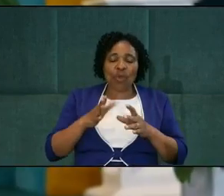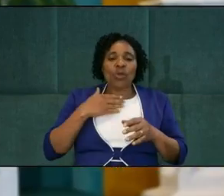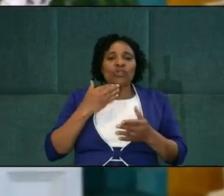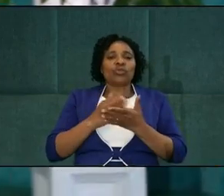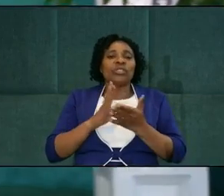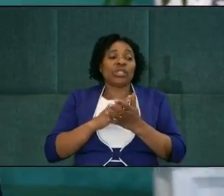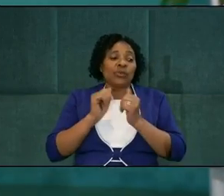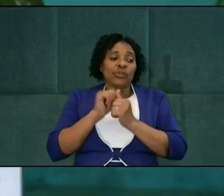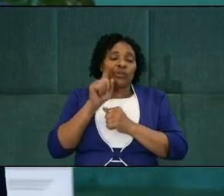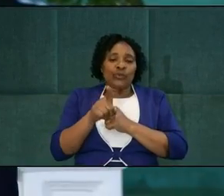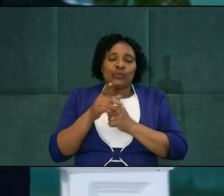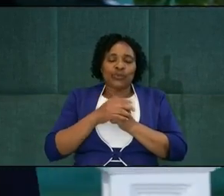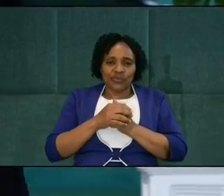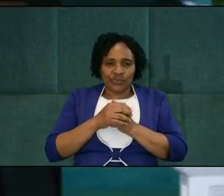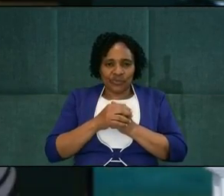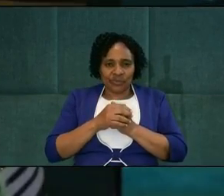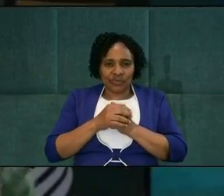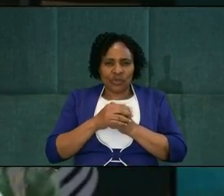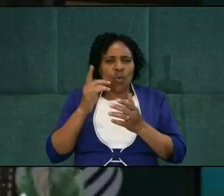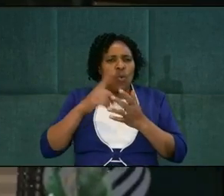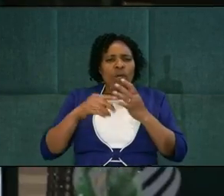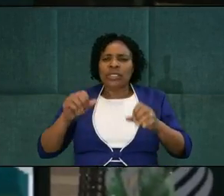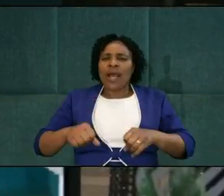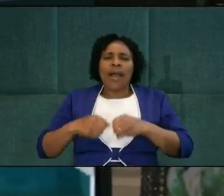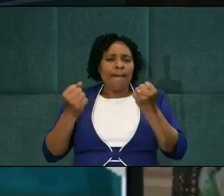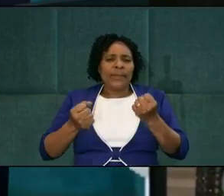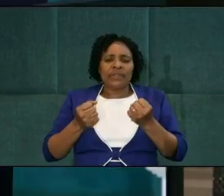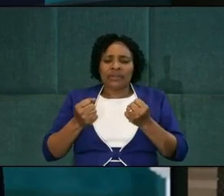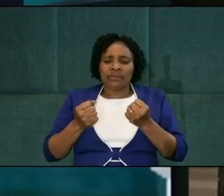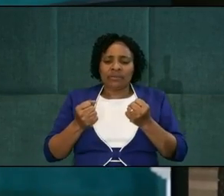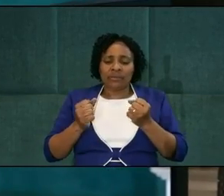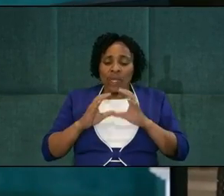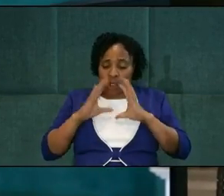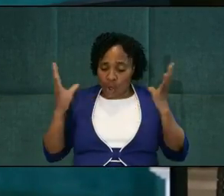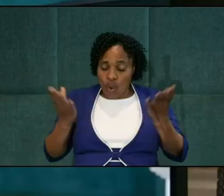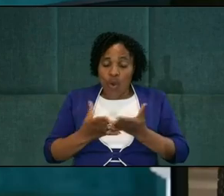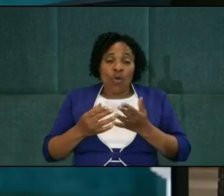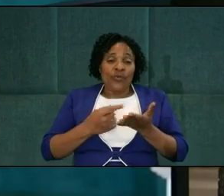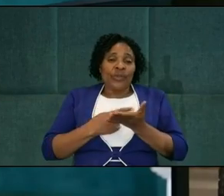you what's going to happen for the rest of this week.